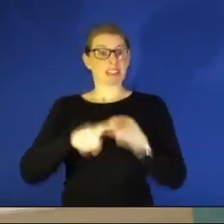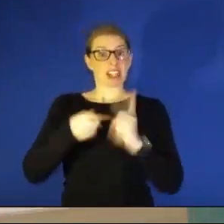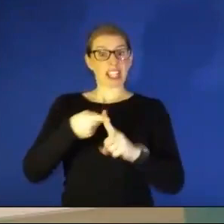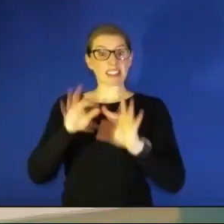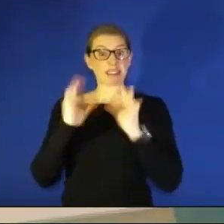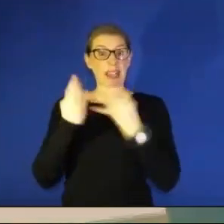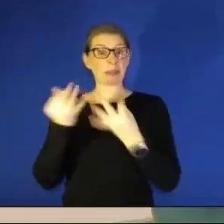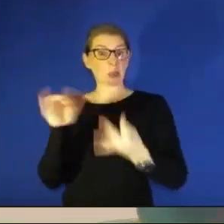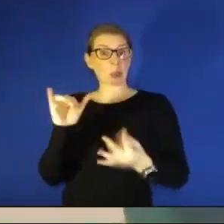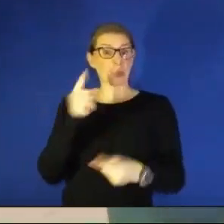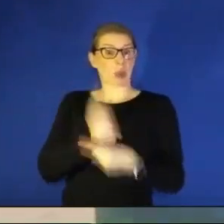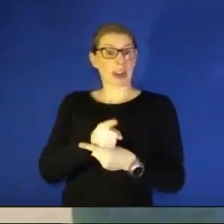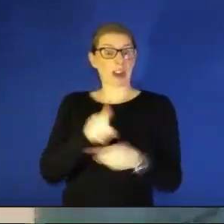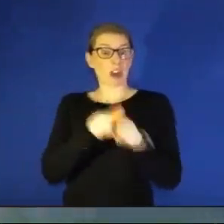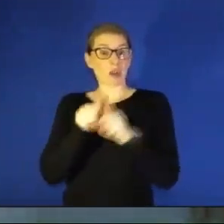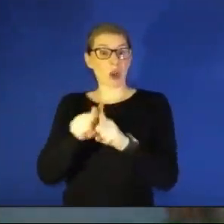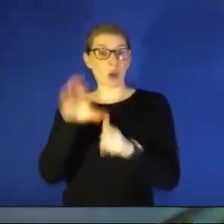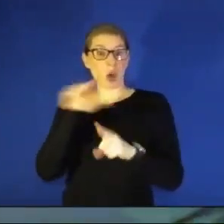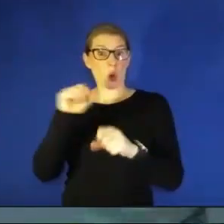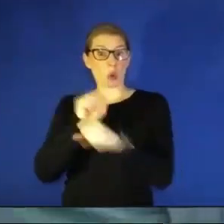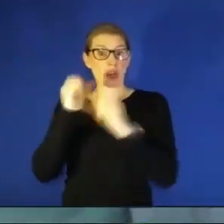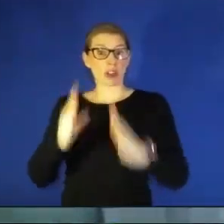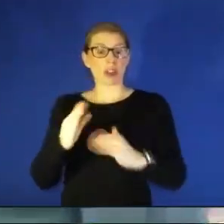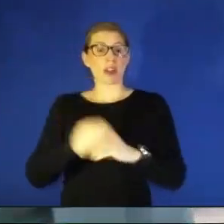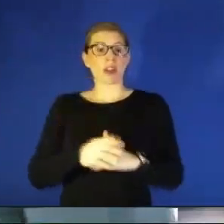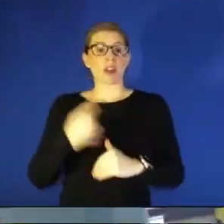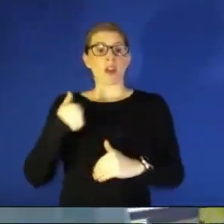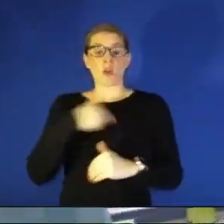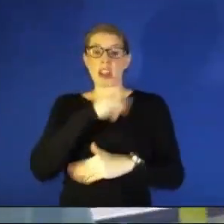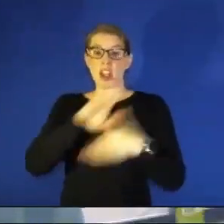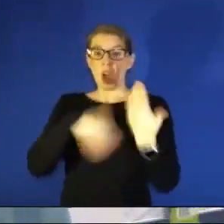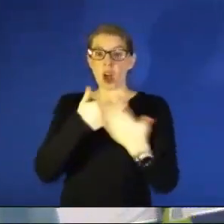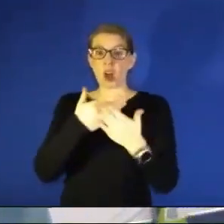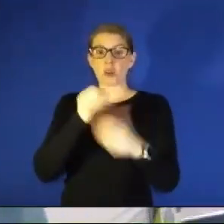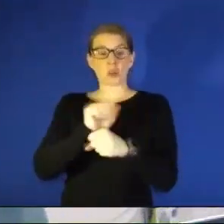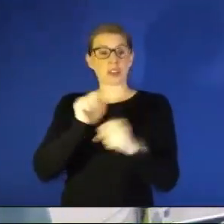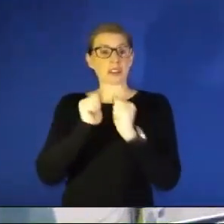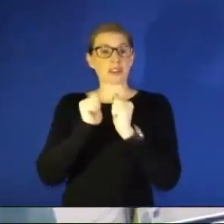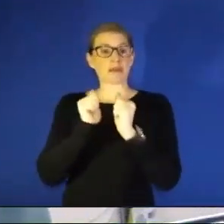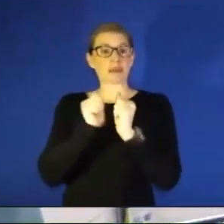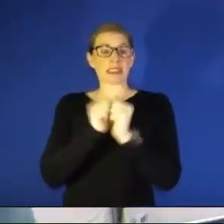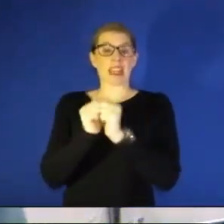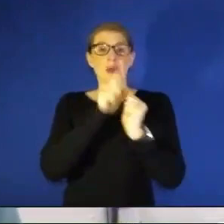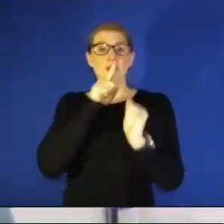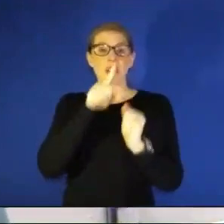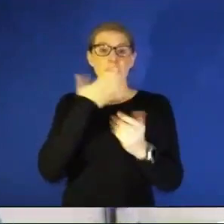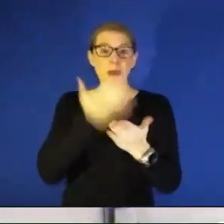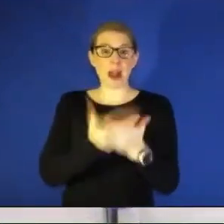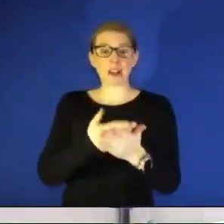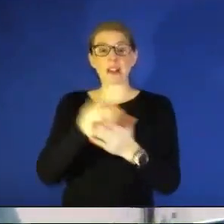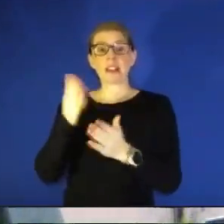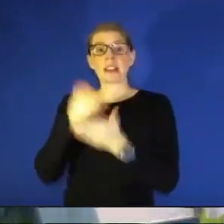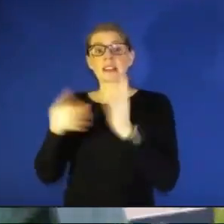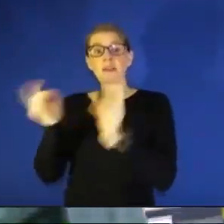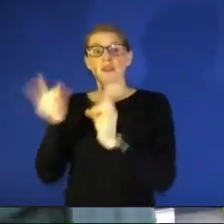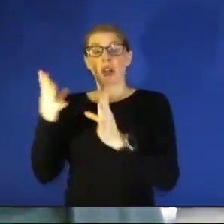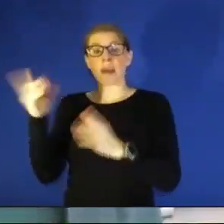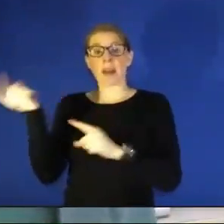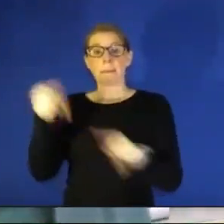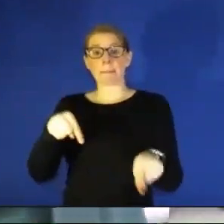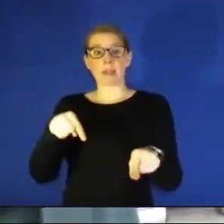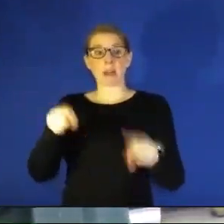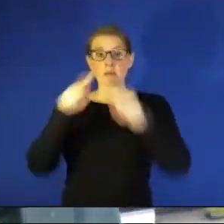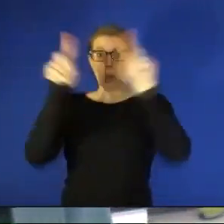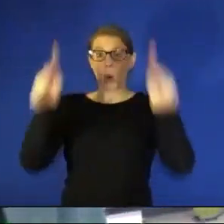as your coworkers. Yeah, we all work together very well. We have traumas that can roll in. From the board behind us, we have people